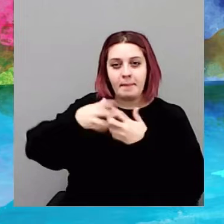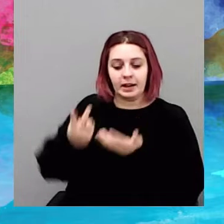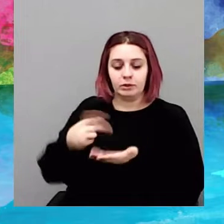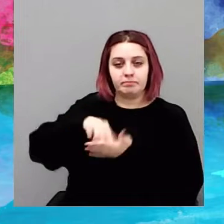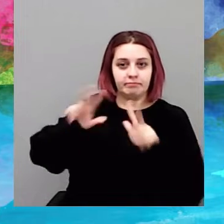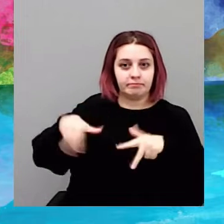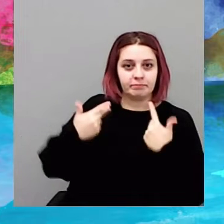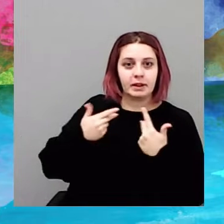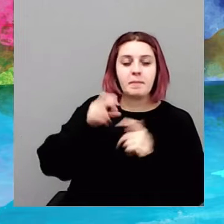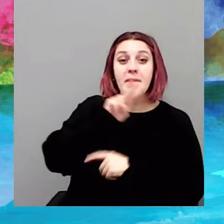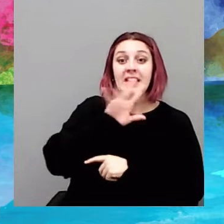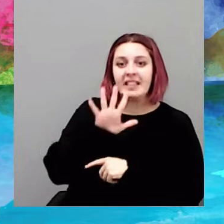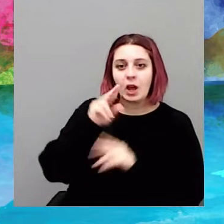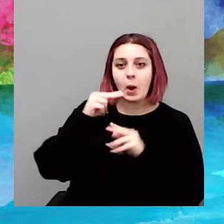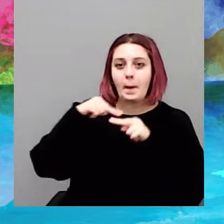And